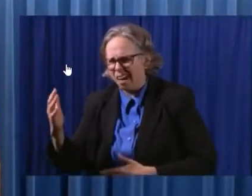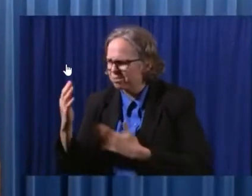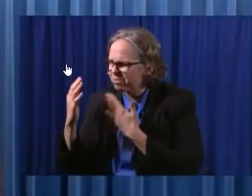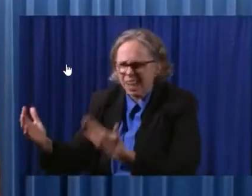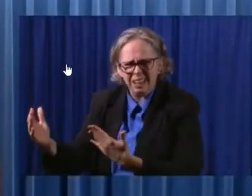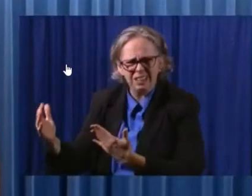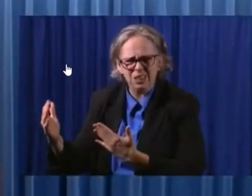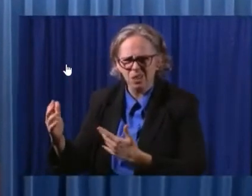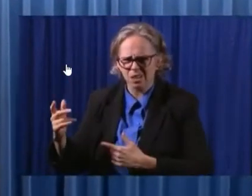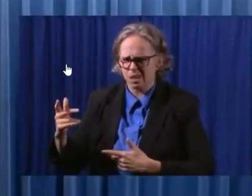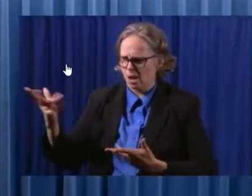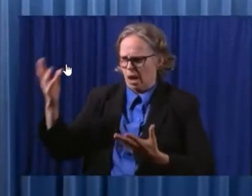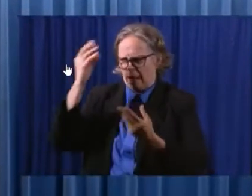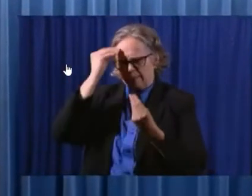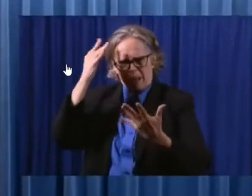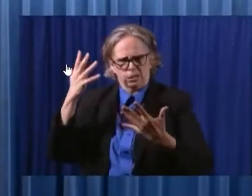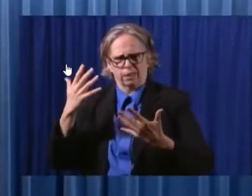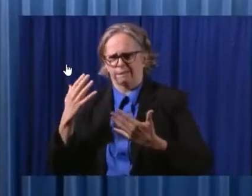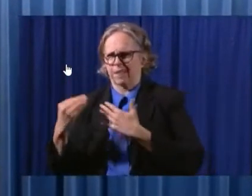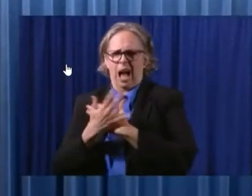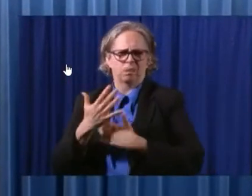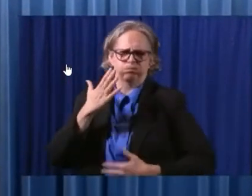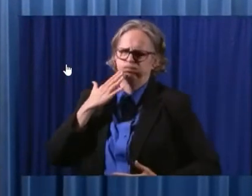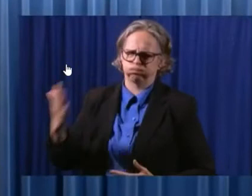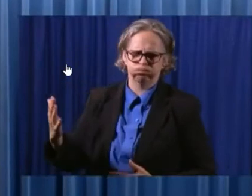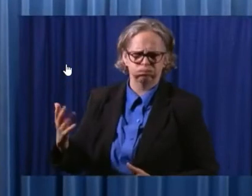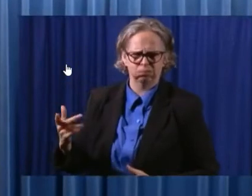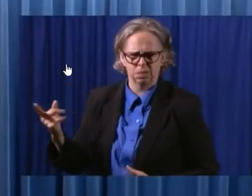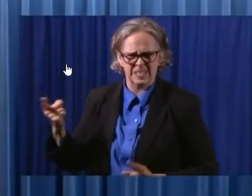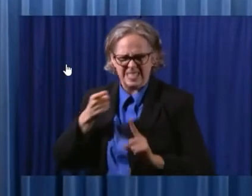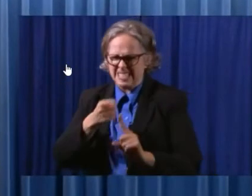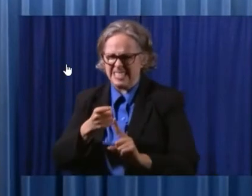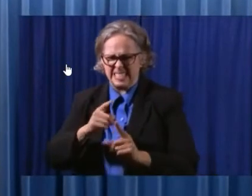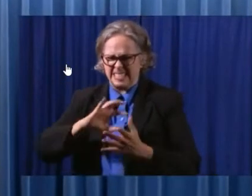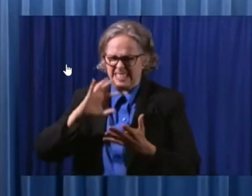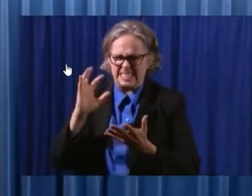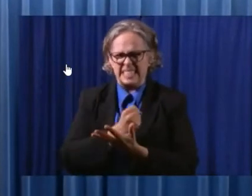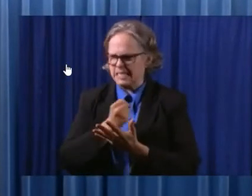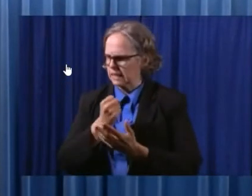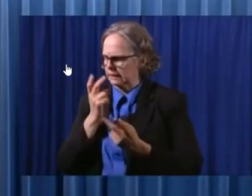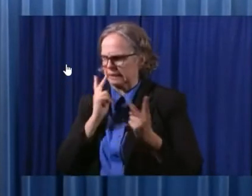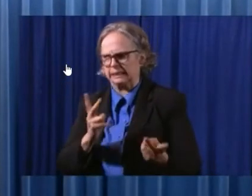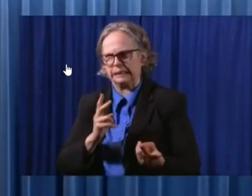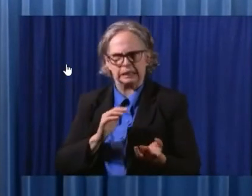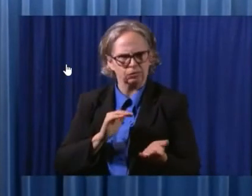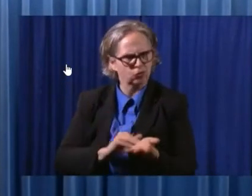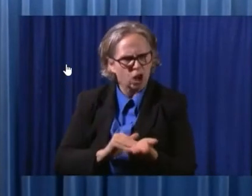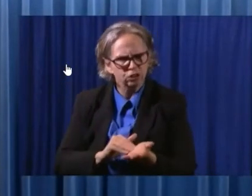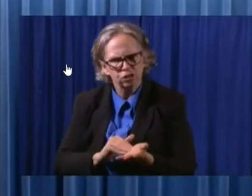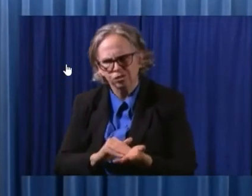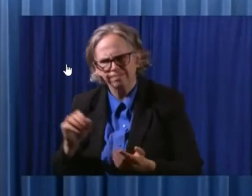you say is go see your pediatrician. We've heard from other doctors that